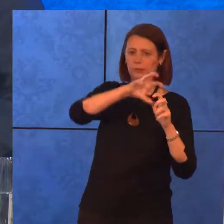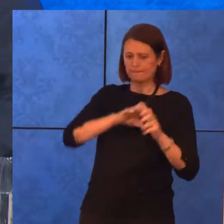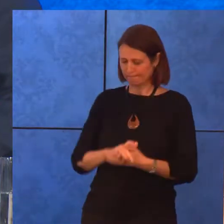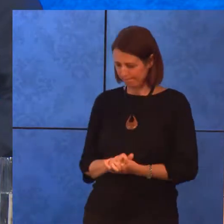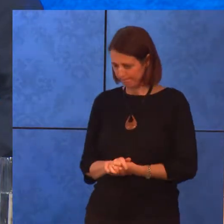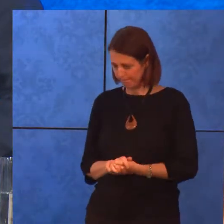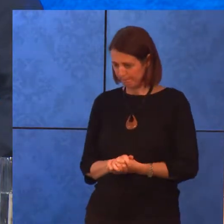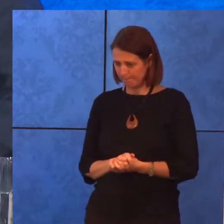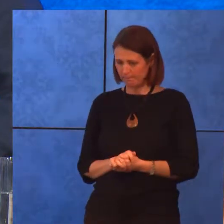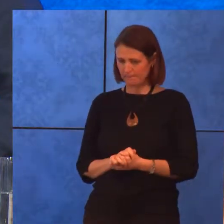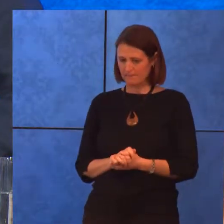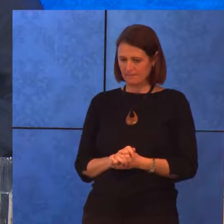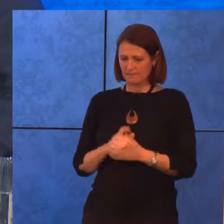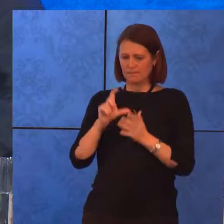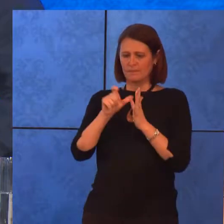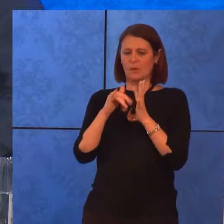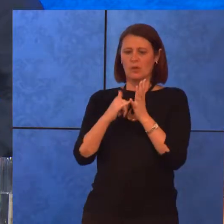the